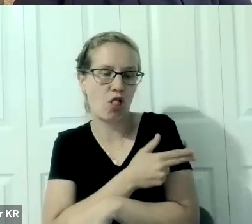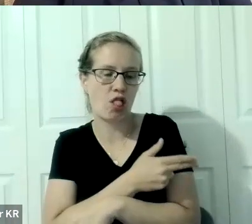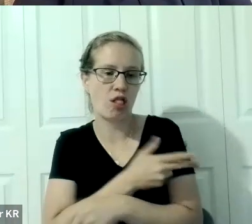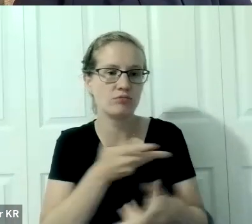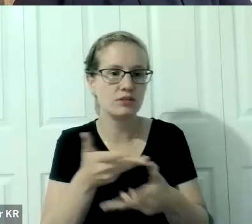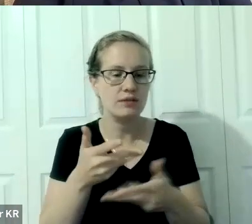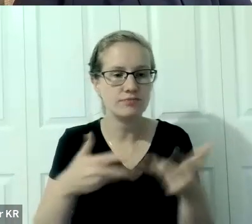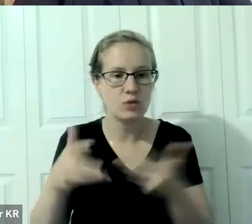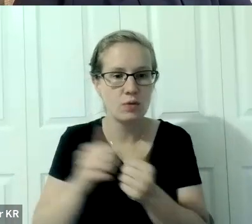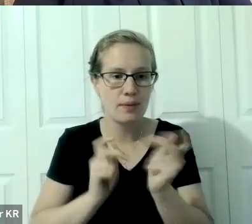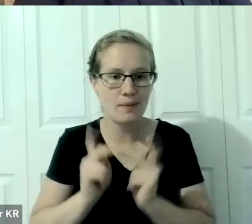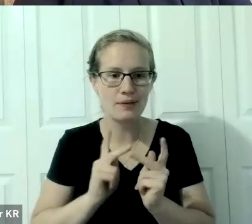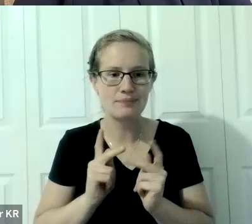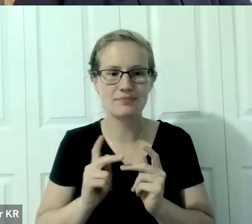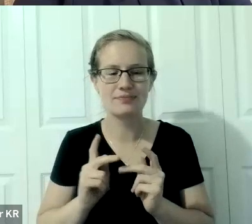Any thoughts on that?